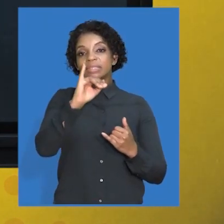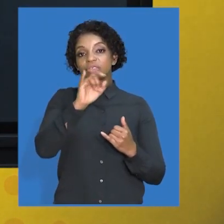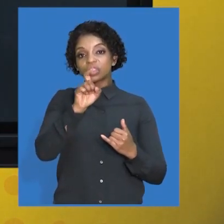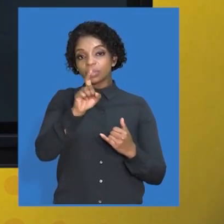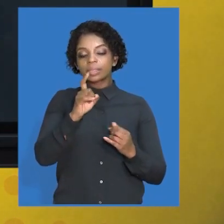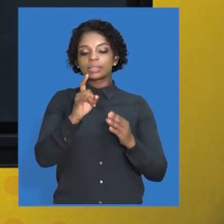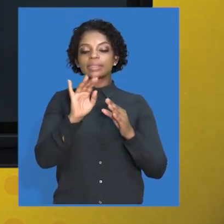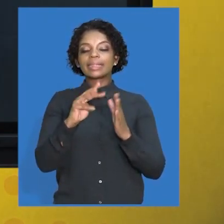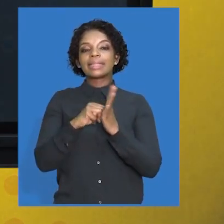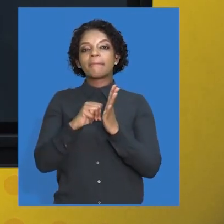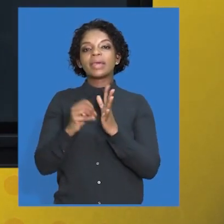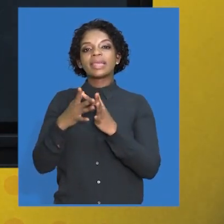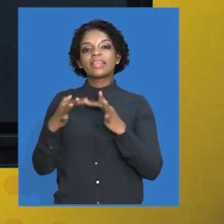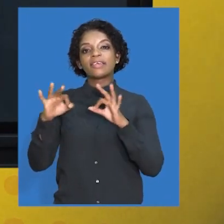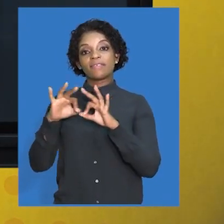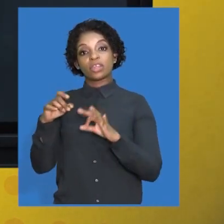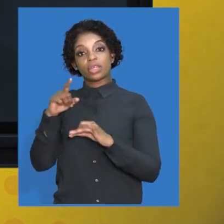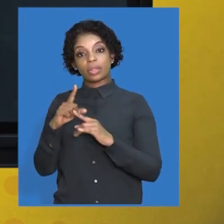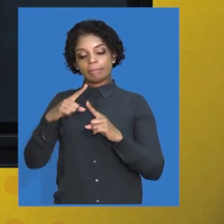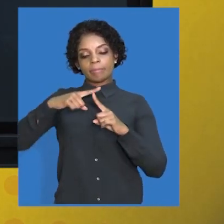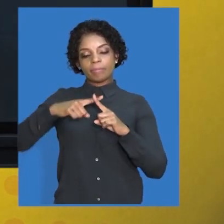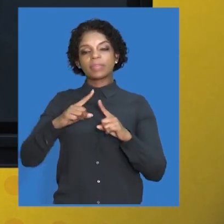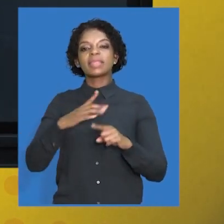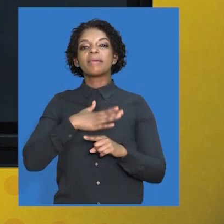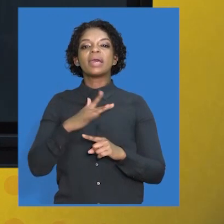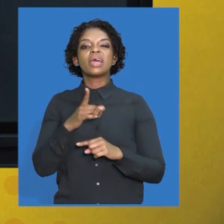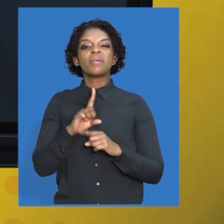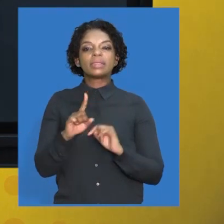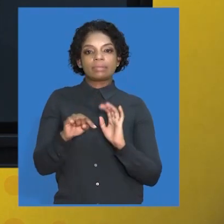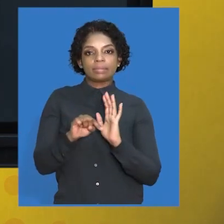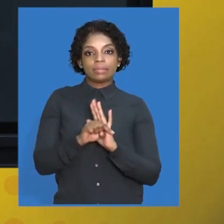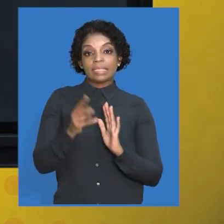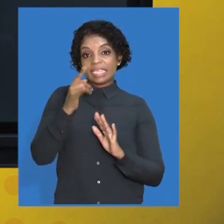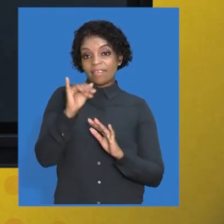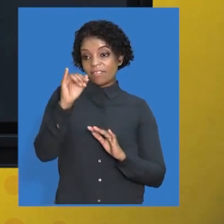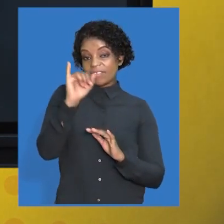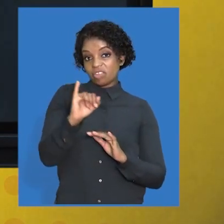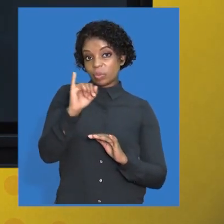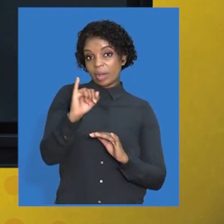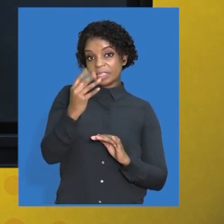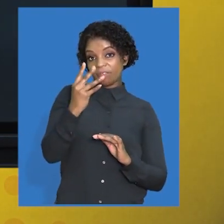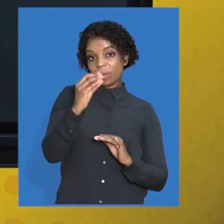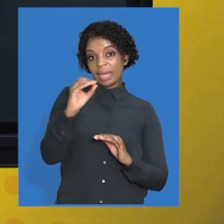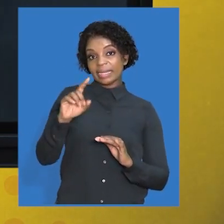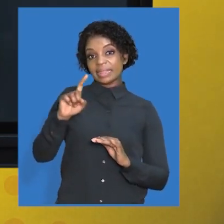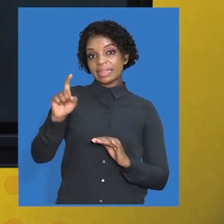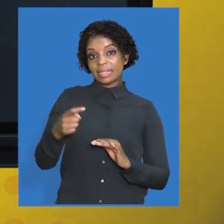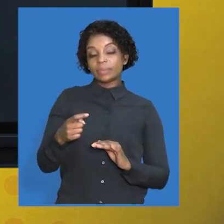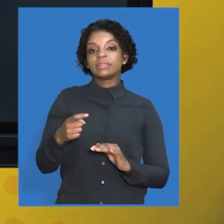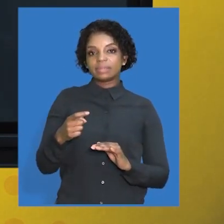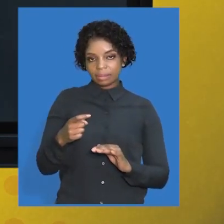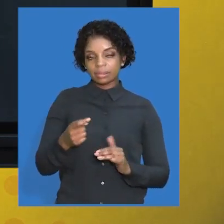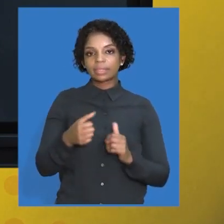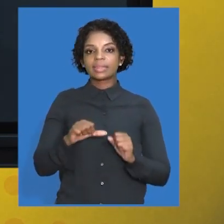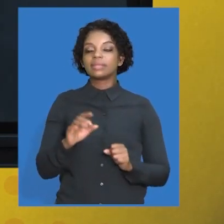and they have that ratio there times by the damages, where if they had insured it for 400,000 Rand, the insurance company would then have